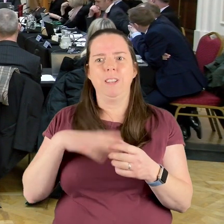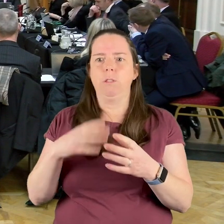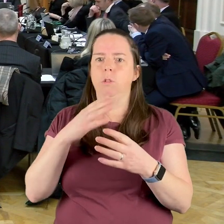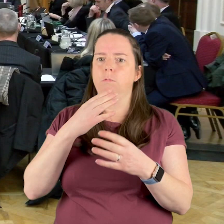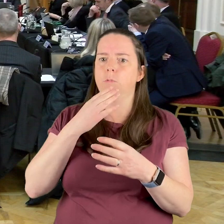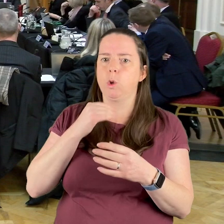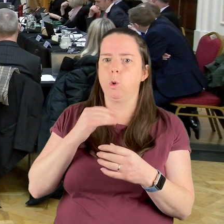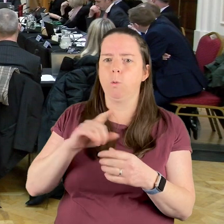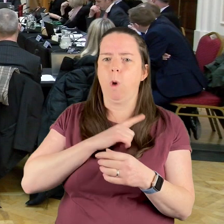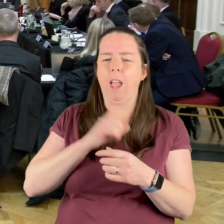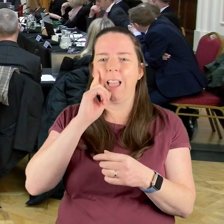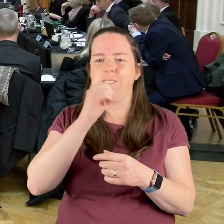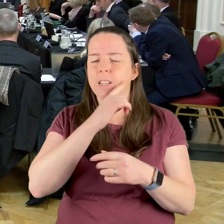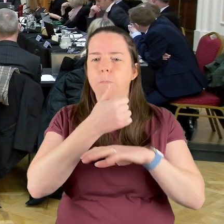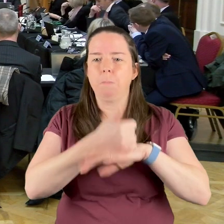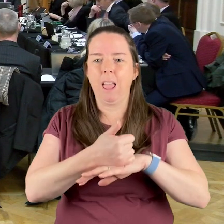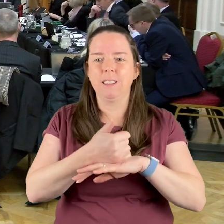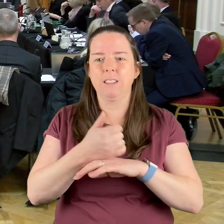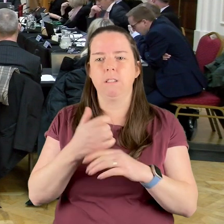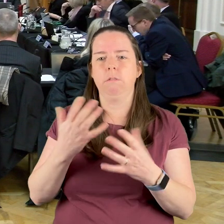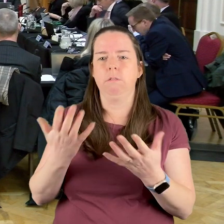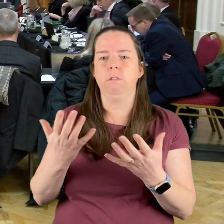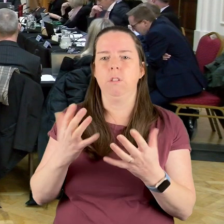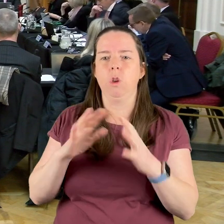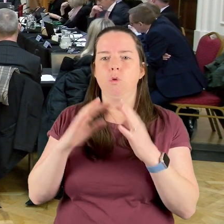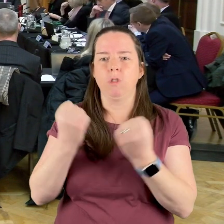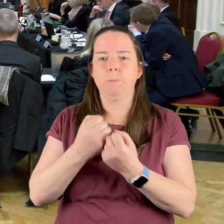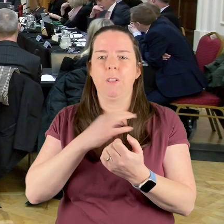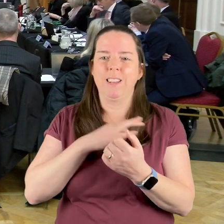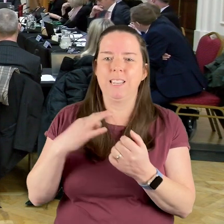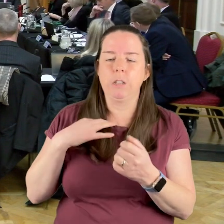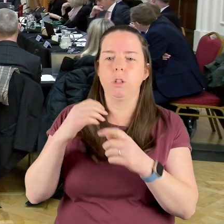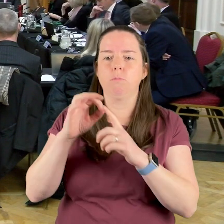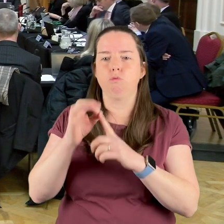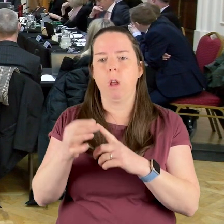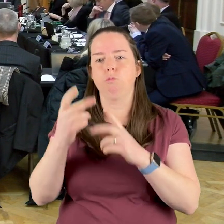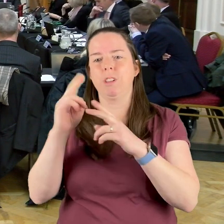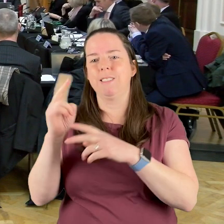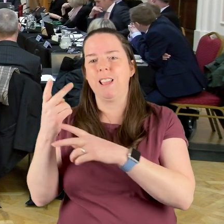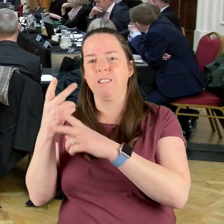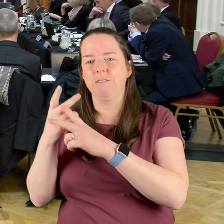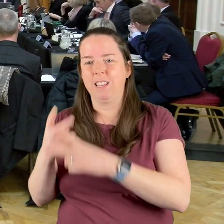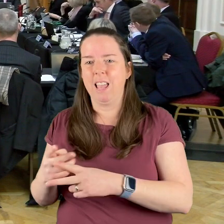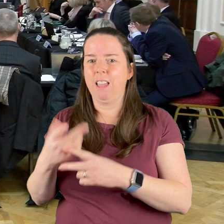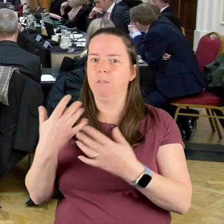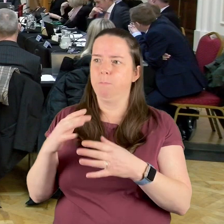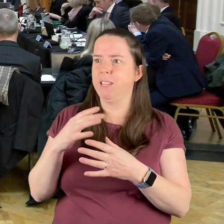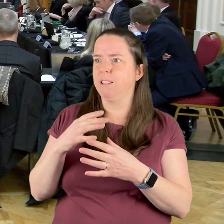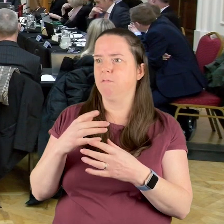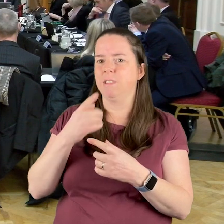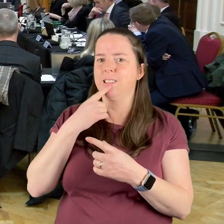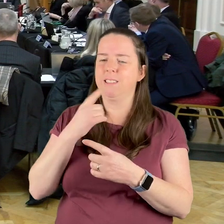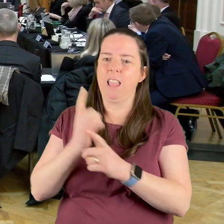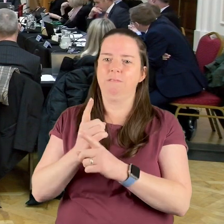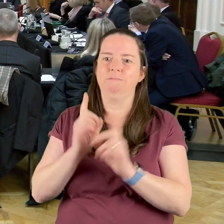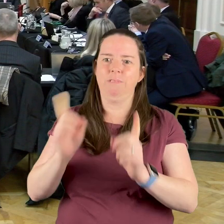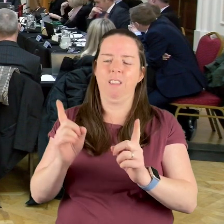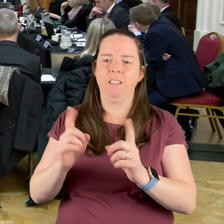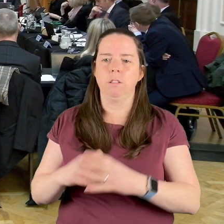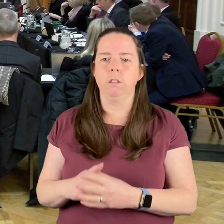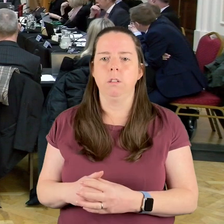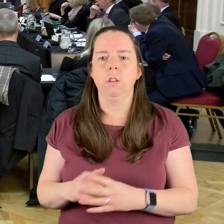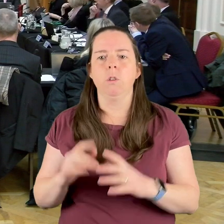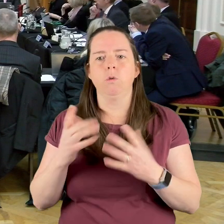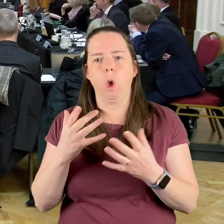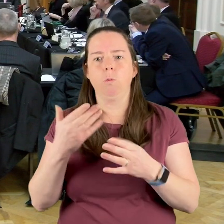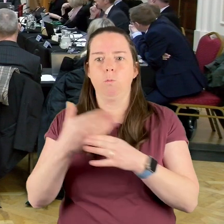now that I think we'd be daft not to start adopting because they're evidence-based. And someone, groups of clinicians, primary